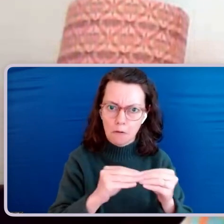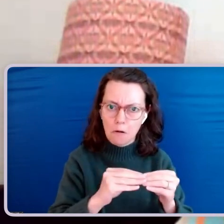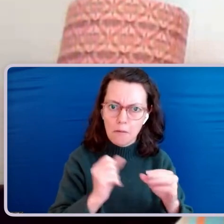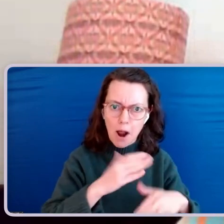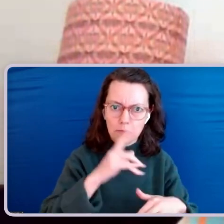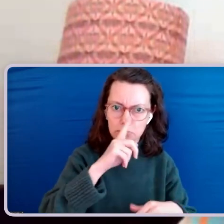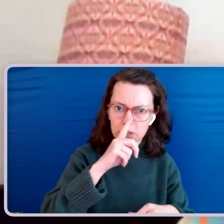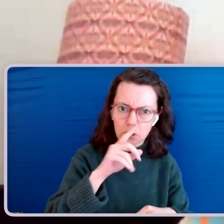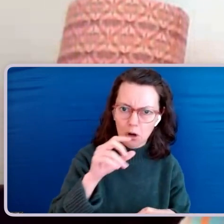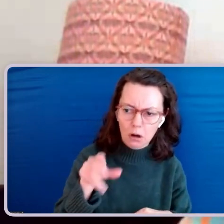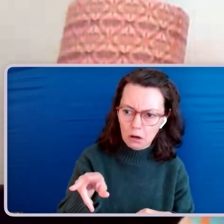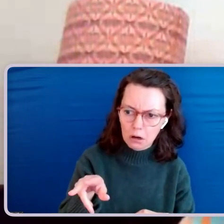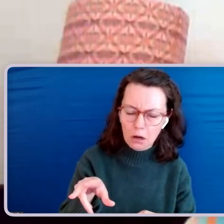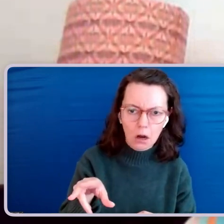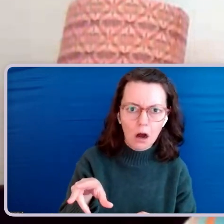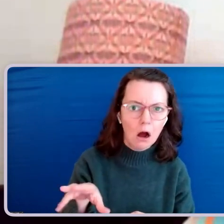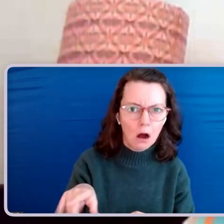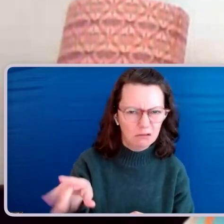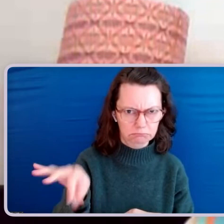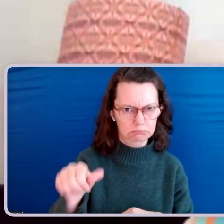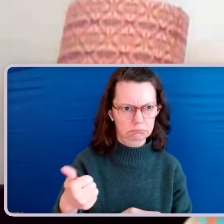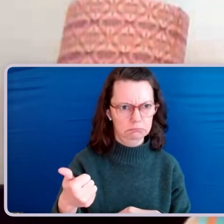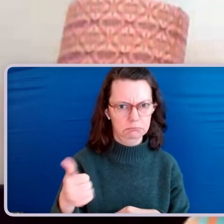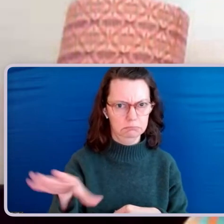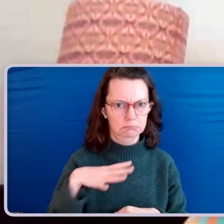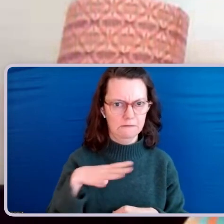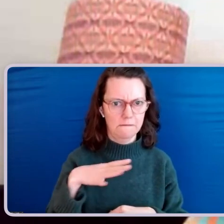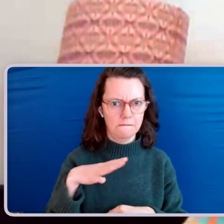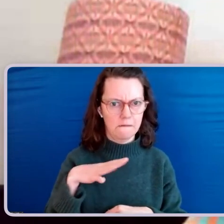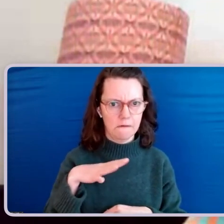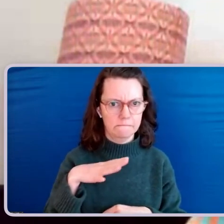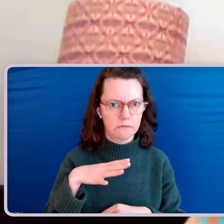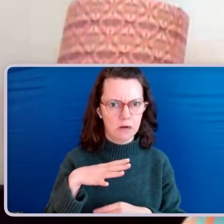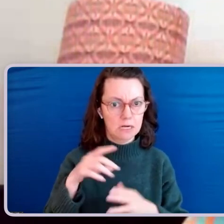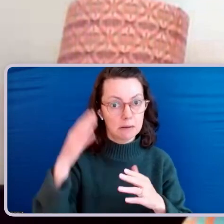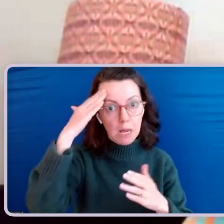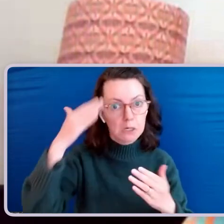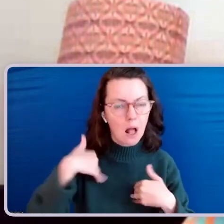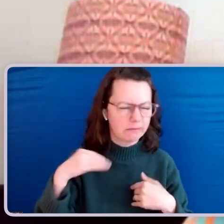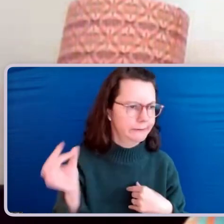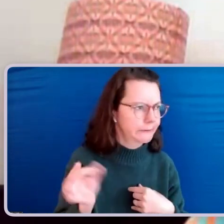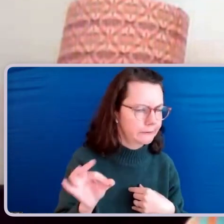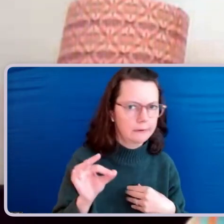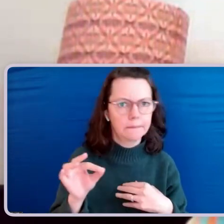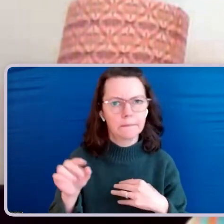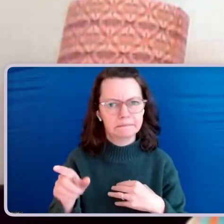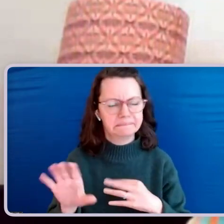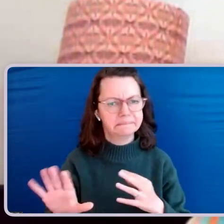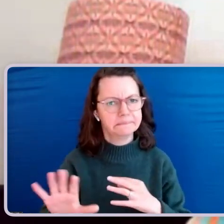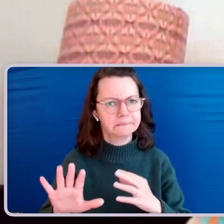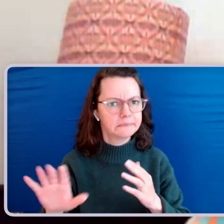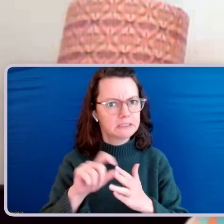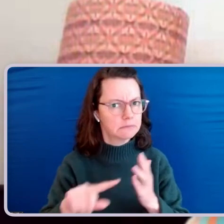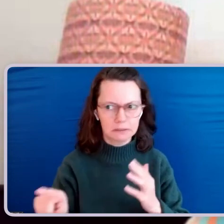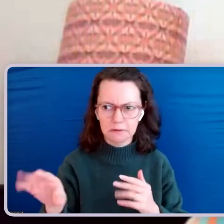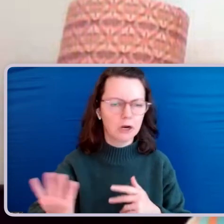not receiving the care and treatment and support that they might need in that environment. And so things